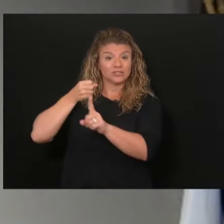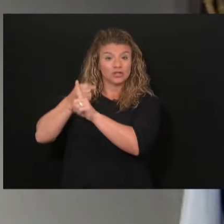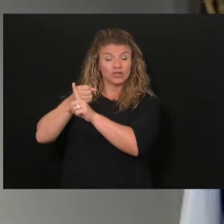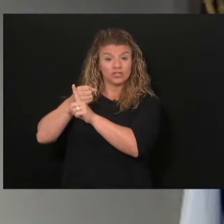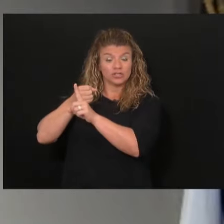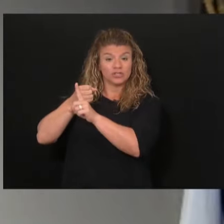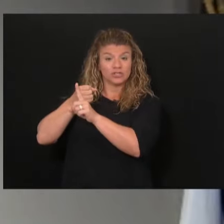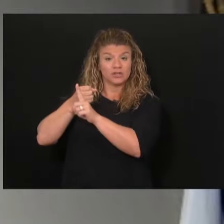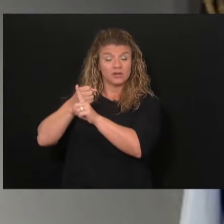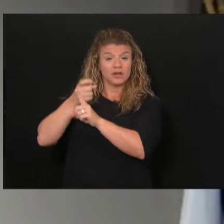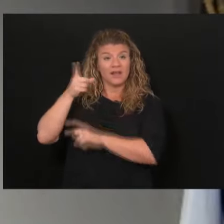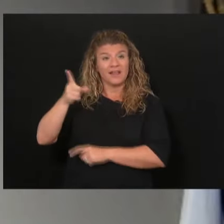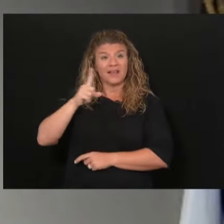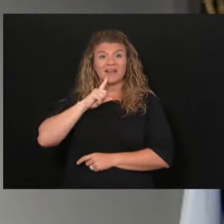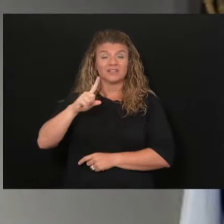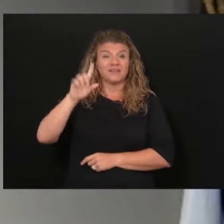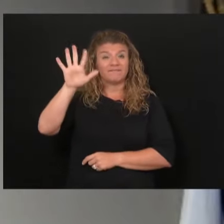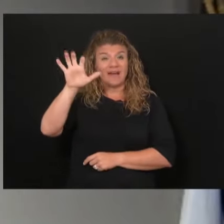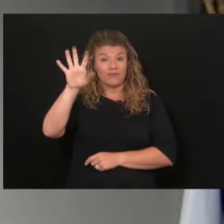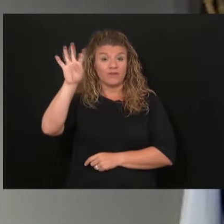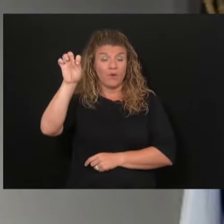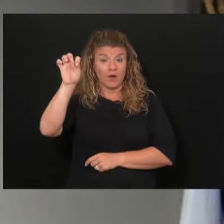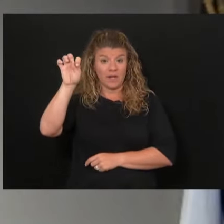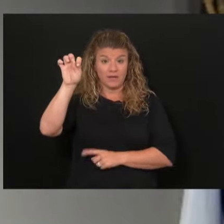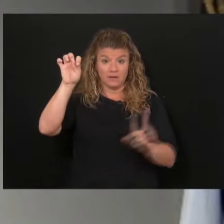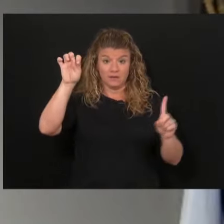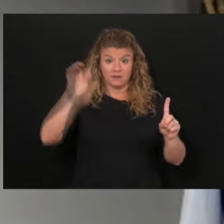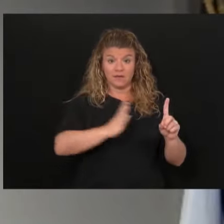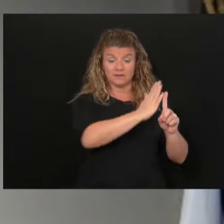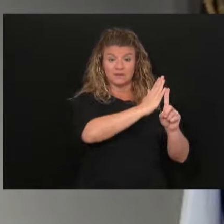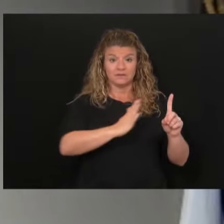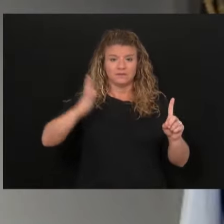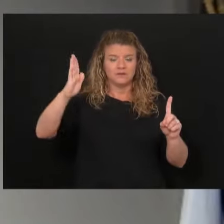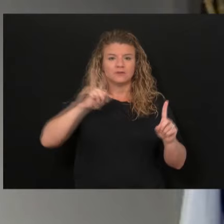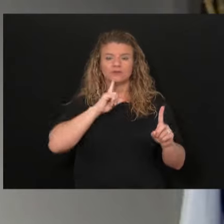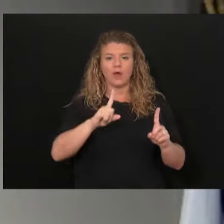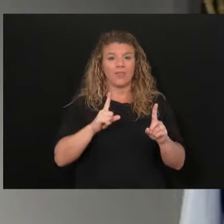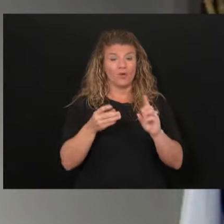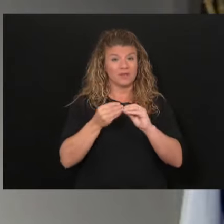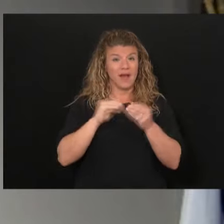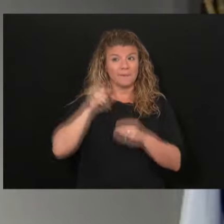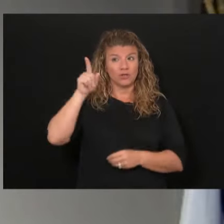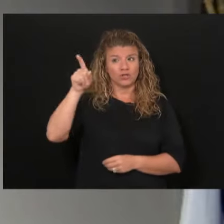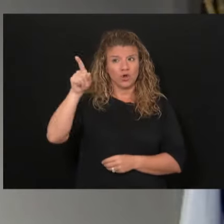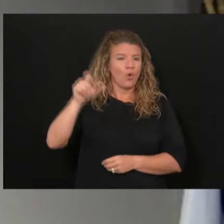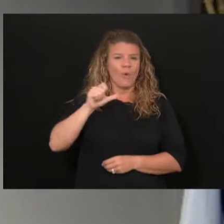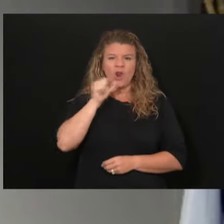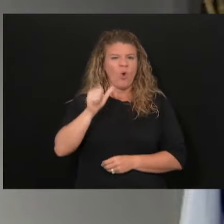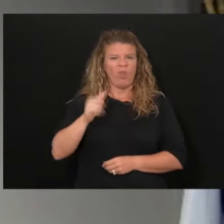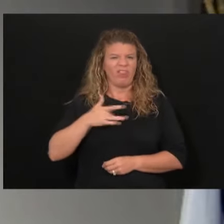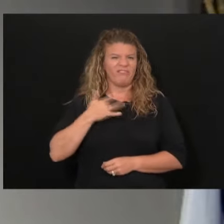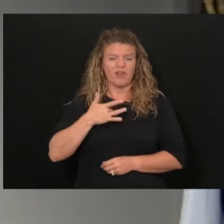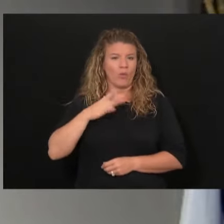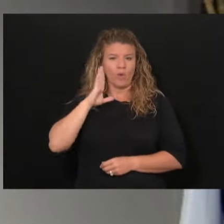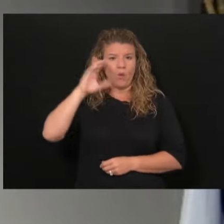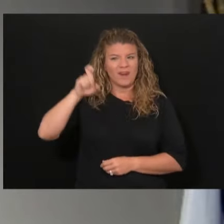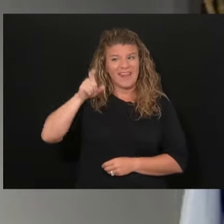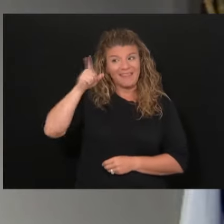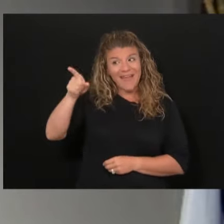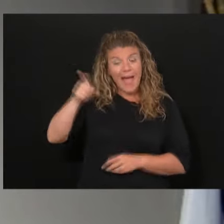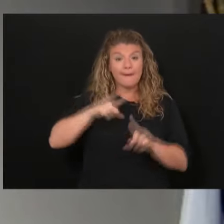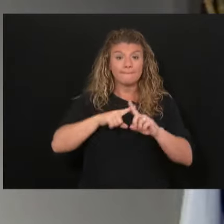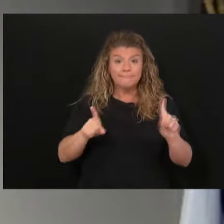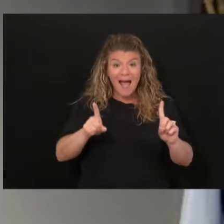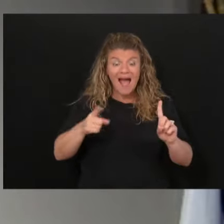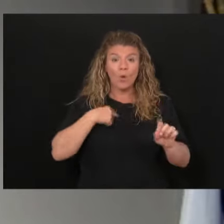is actually 540. So those numbers we don't think we'll get to, don't think we'll need, but we're constantly